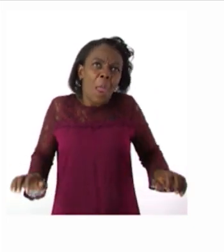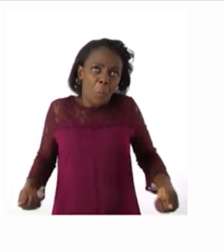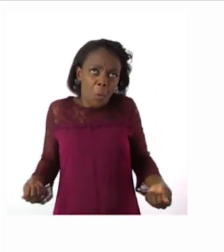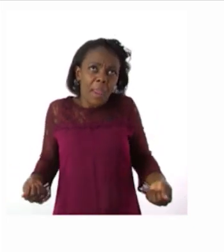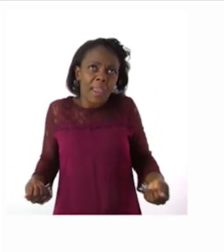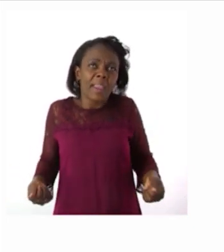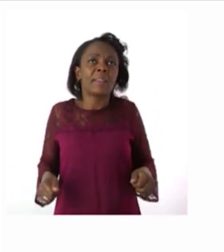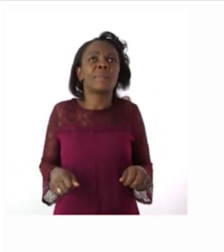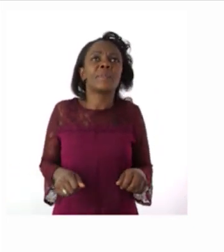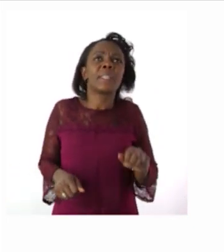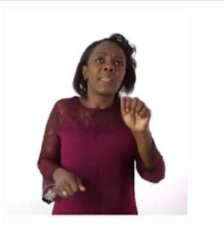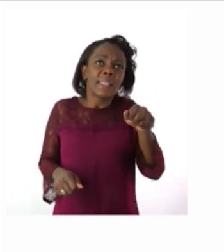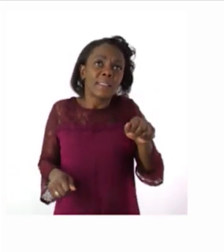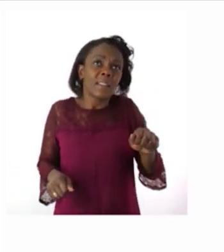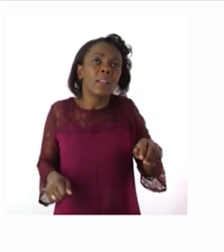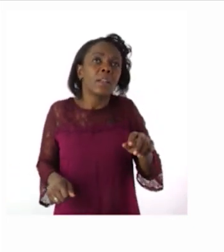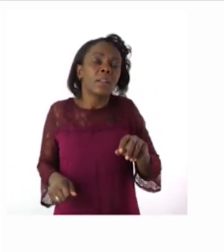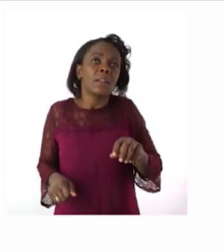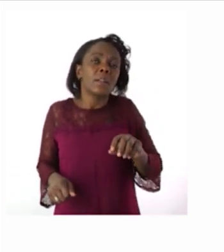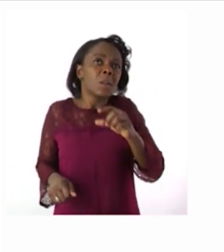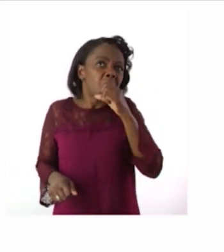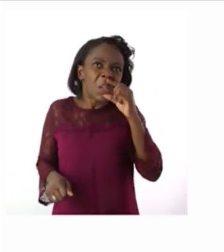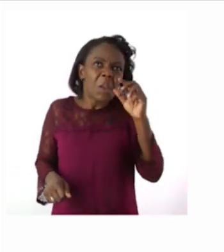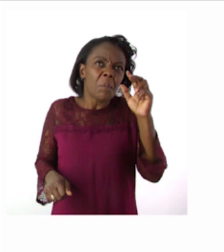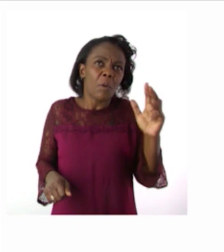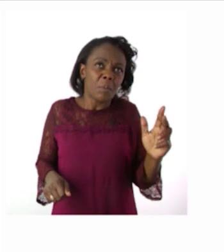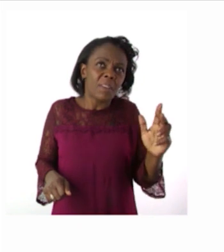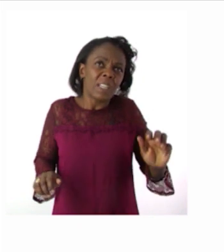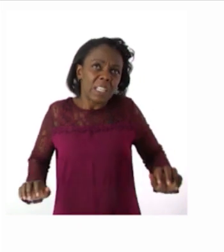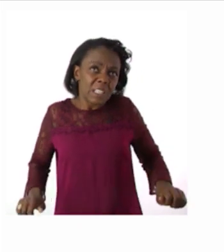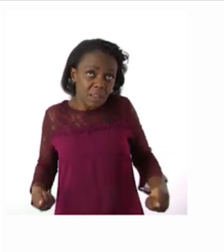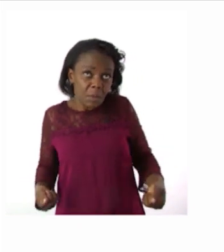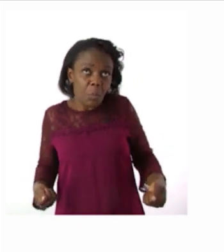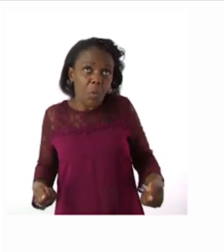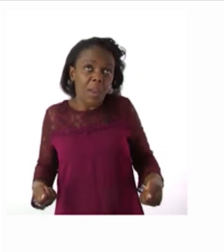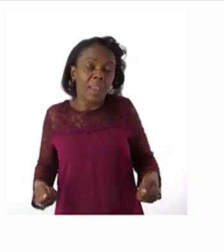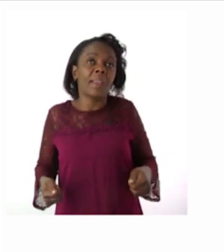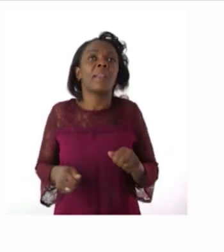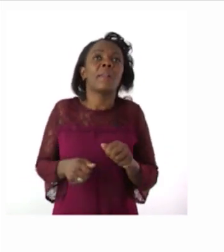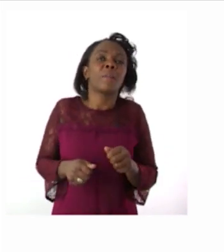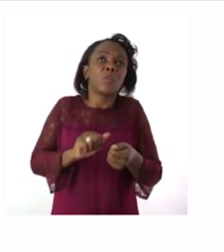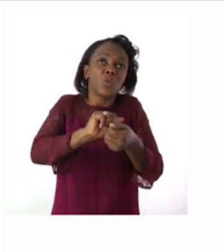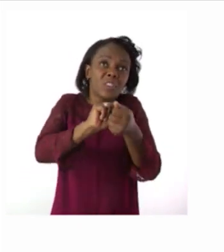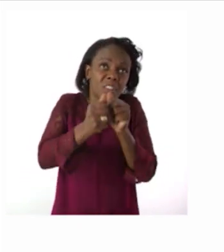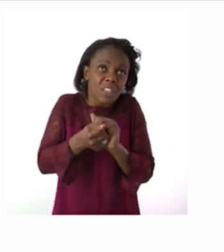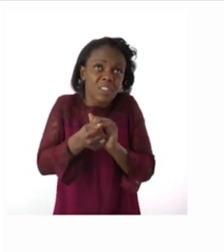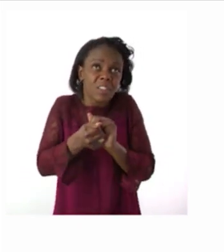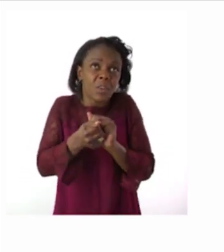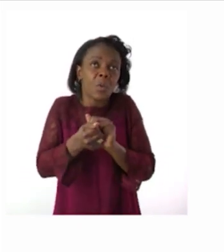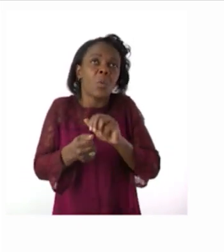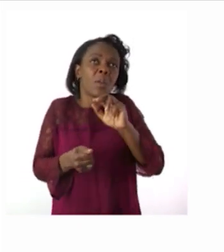which pronoun to use. Okay, now, John is a male carrier. John is actually a